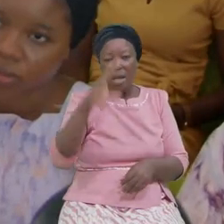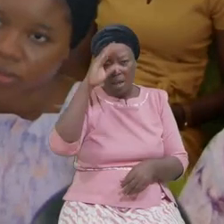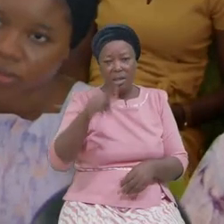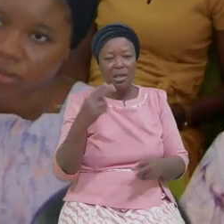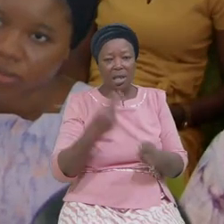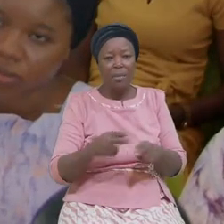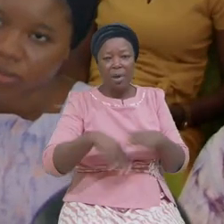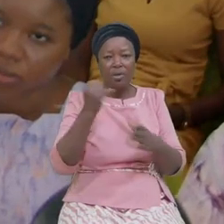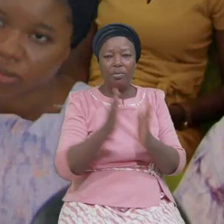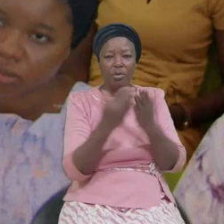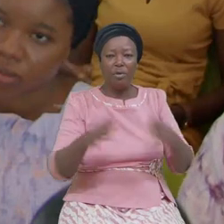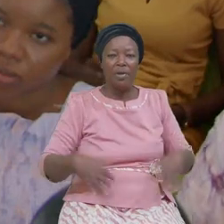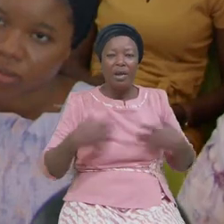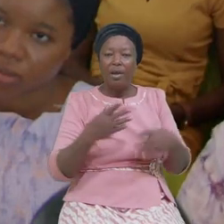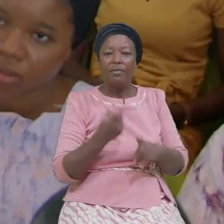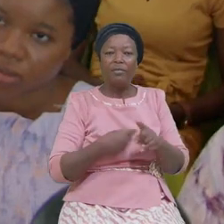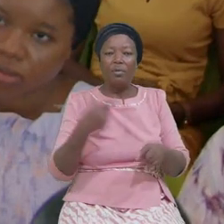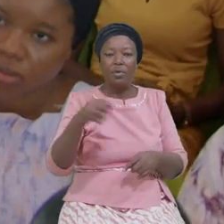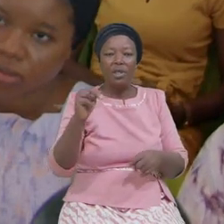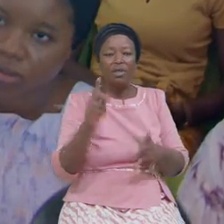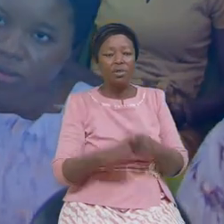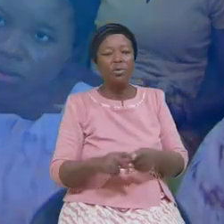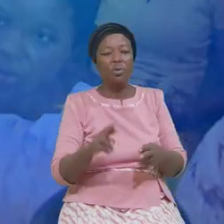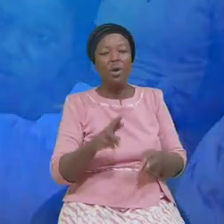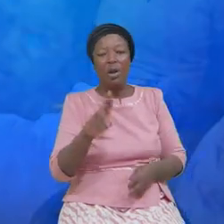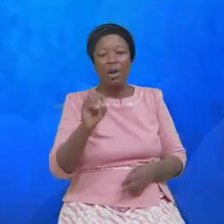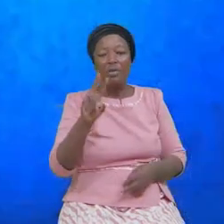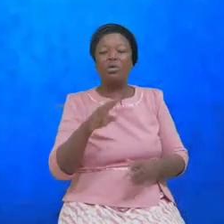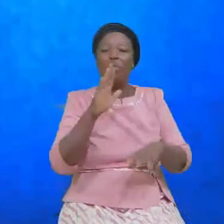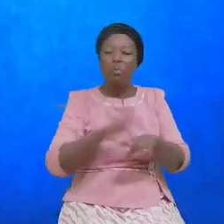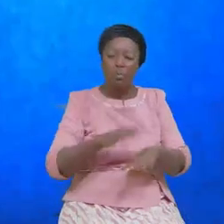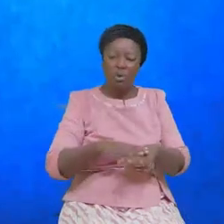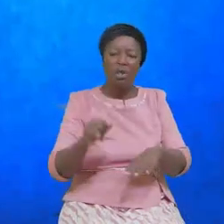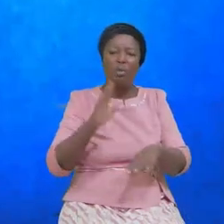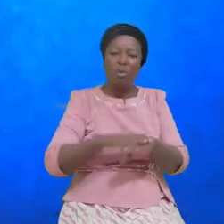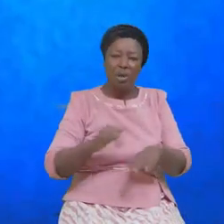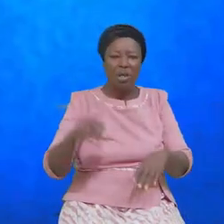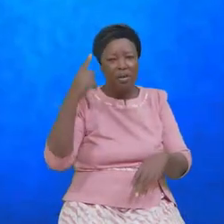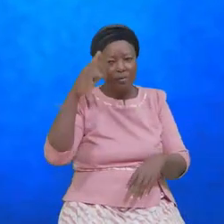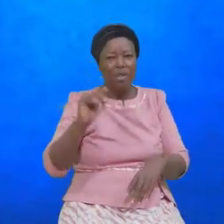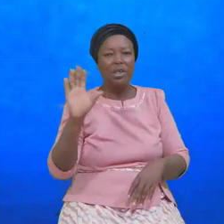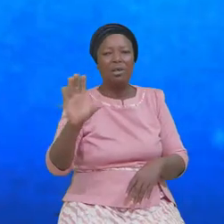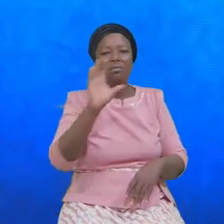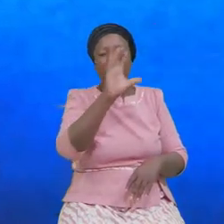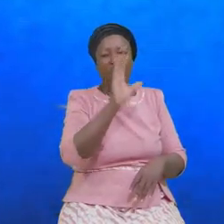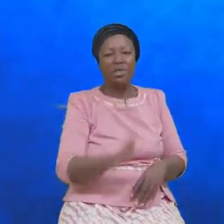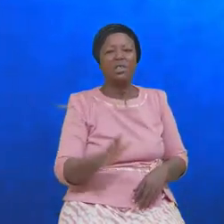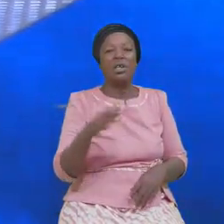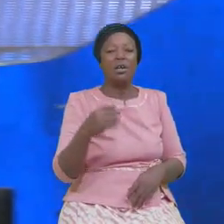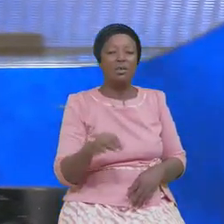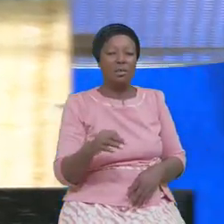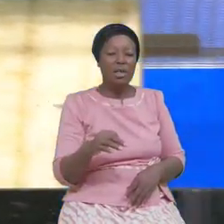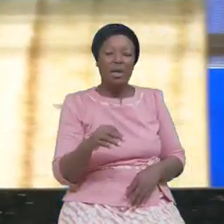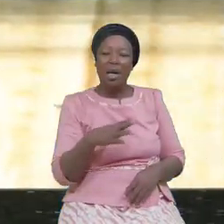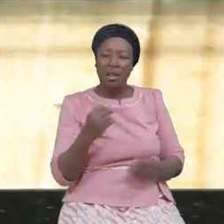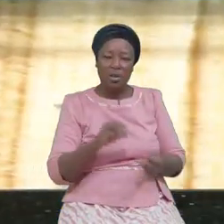of life. From Genesis, Revelation, warning, warning for the wise in his word. Number three,